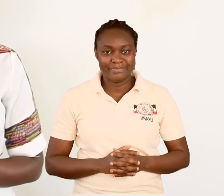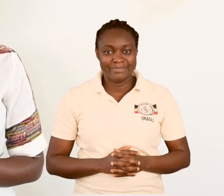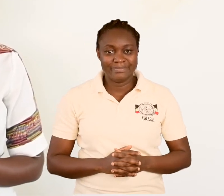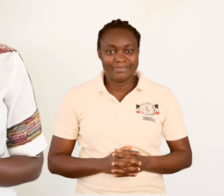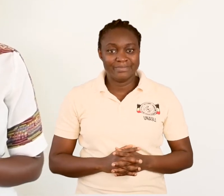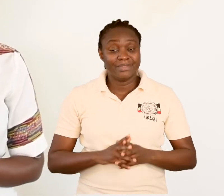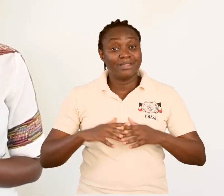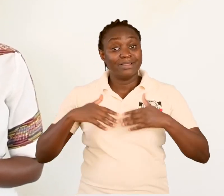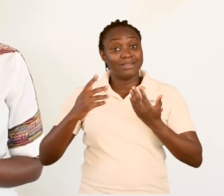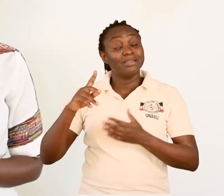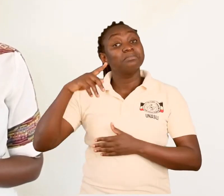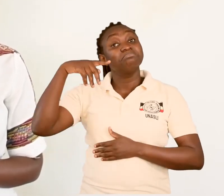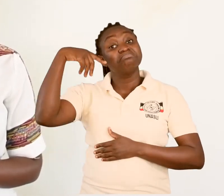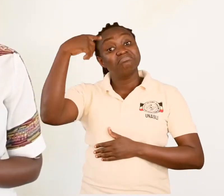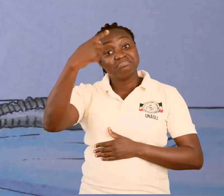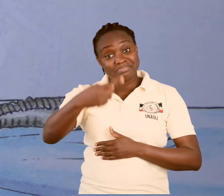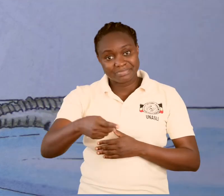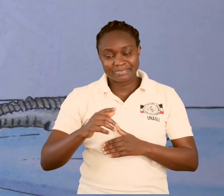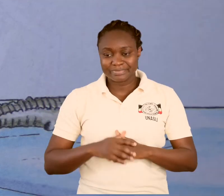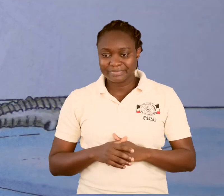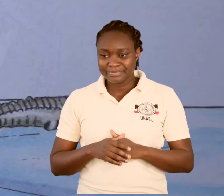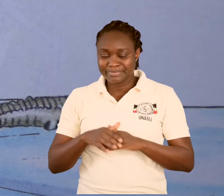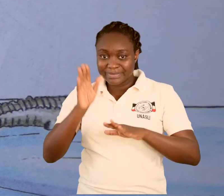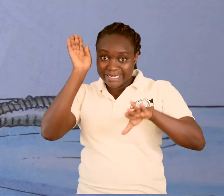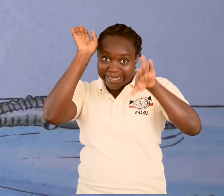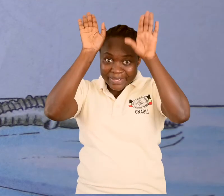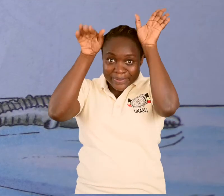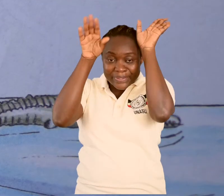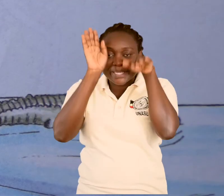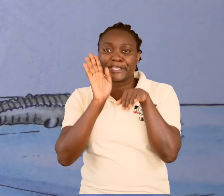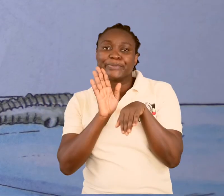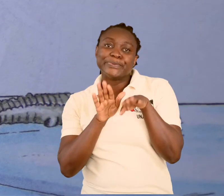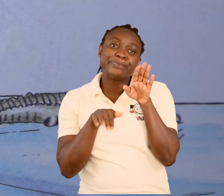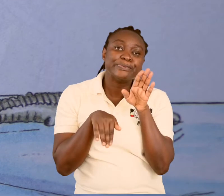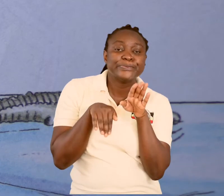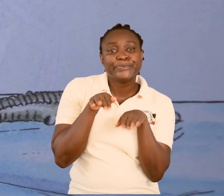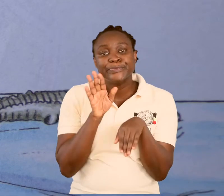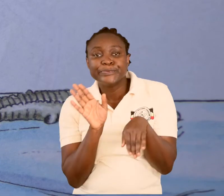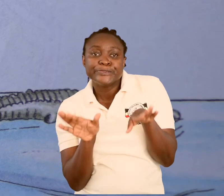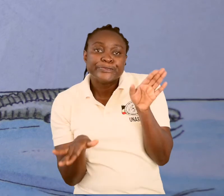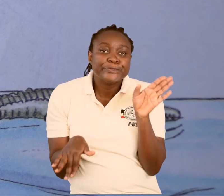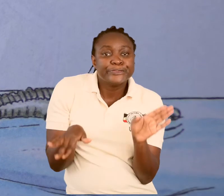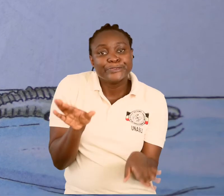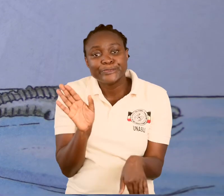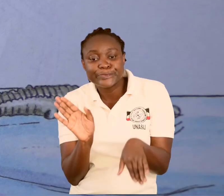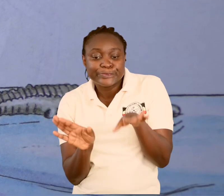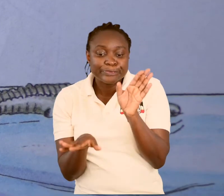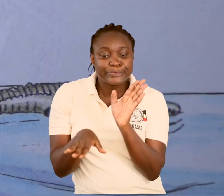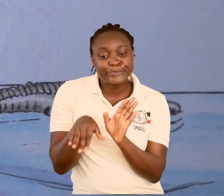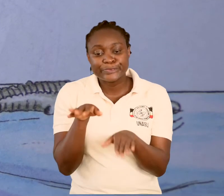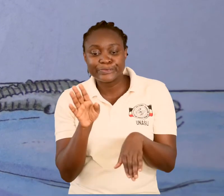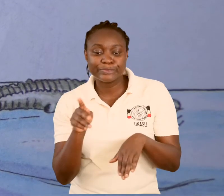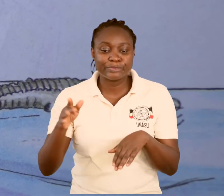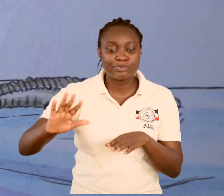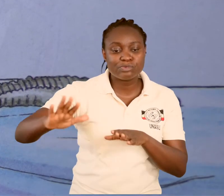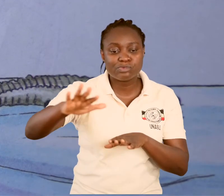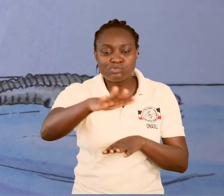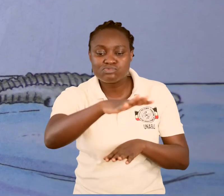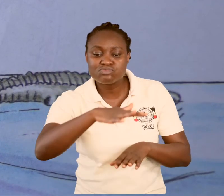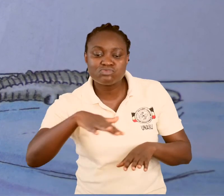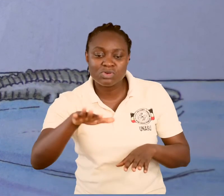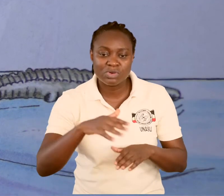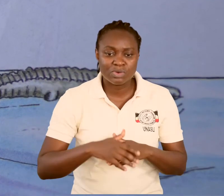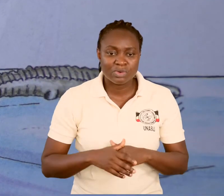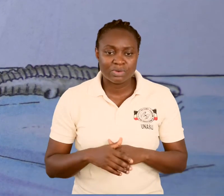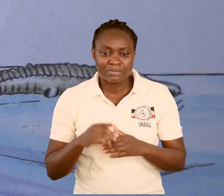The next day, Hare went back to the river, and all he saw was a floating